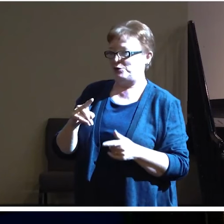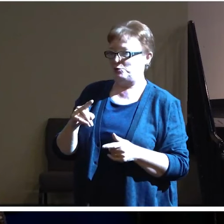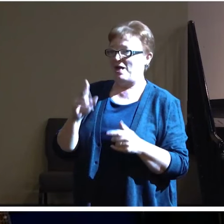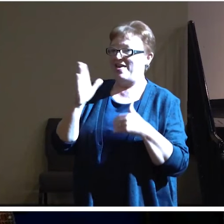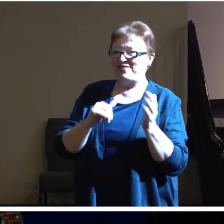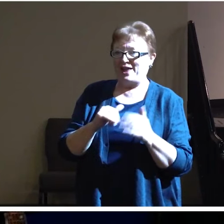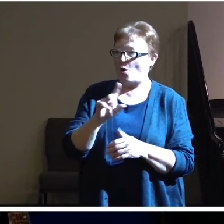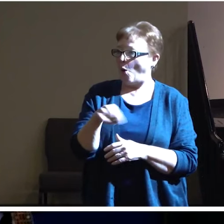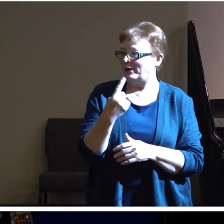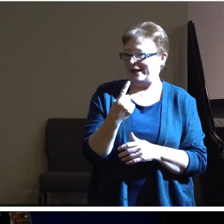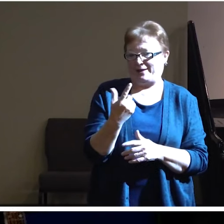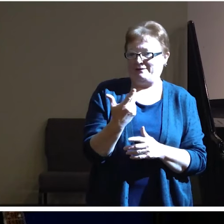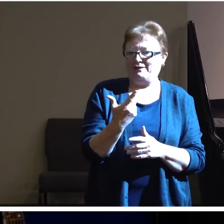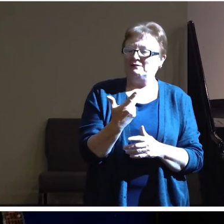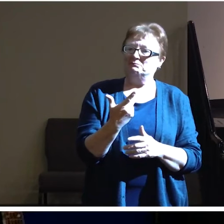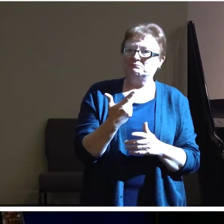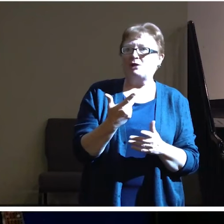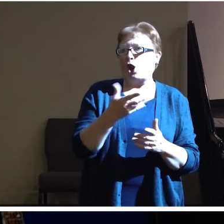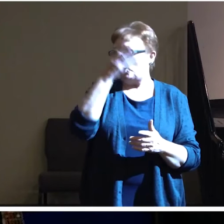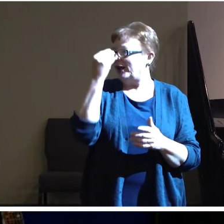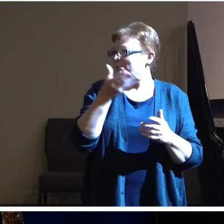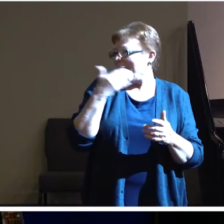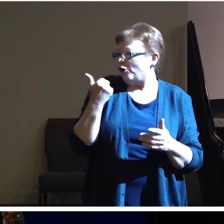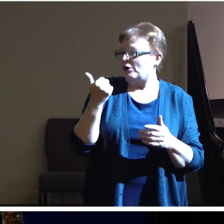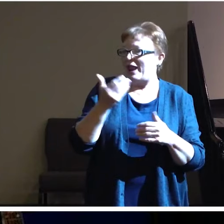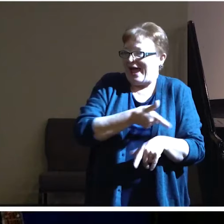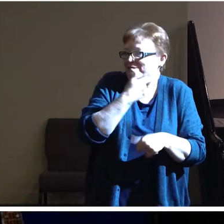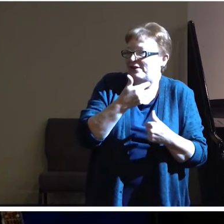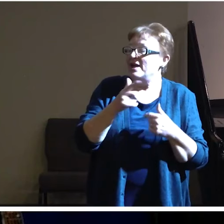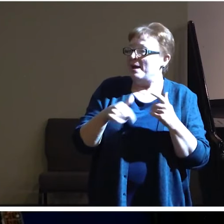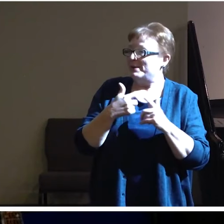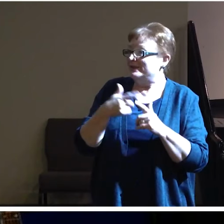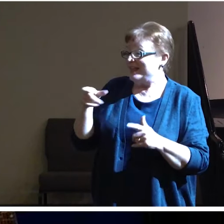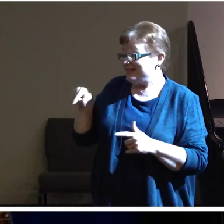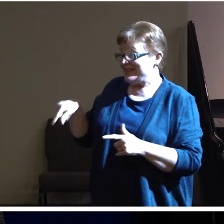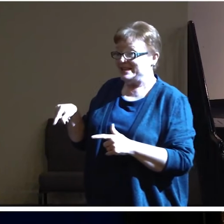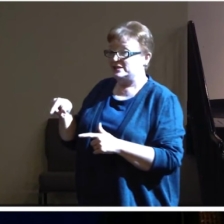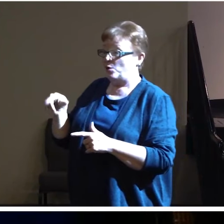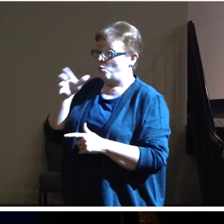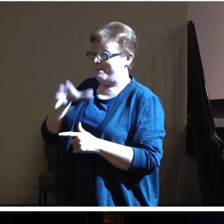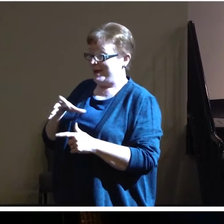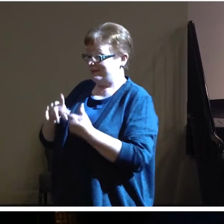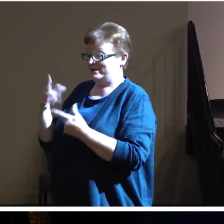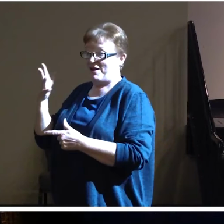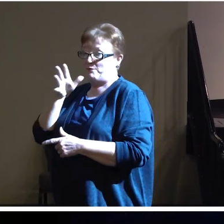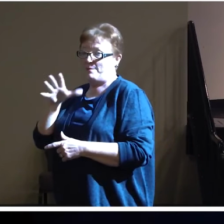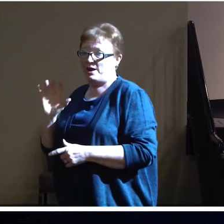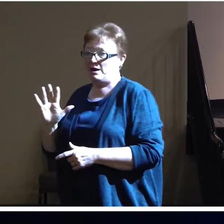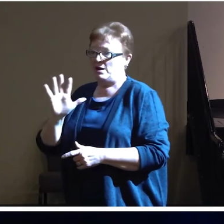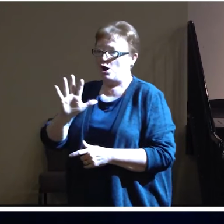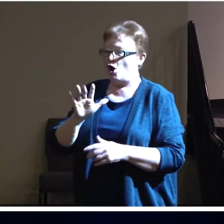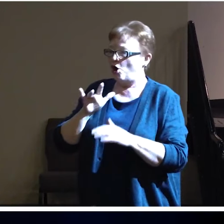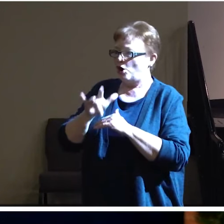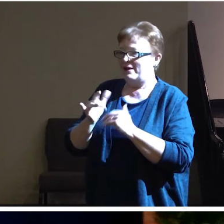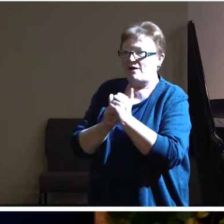They had received things like acceptance and love. Some of Jesus' early followers were like